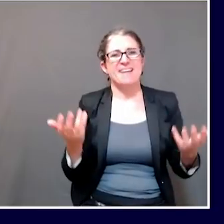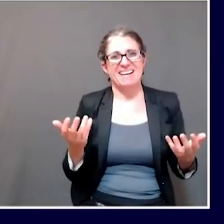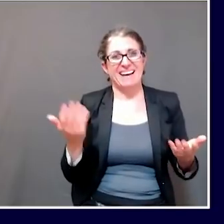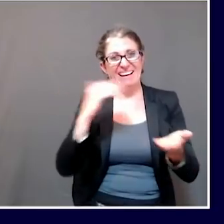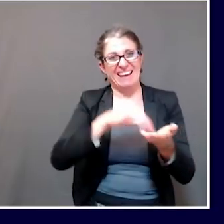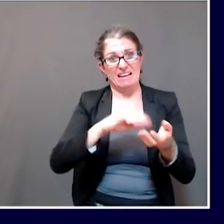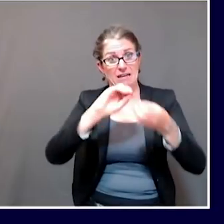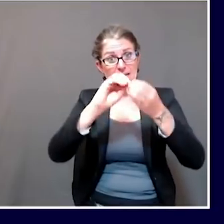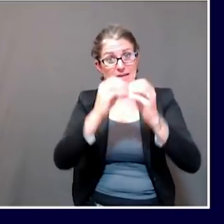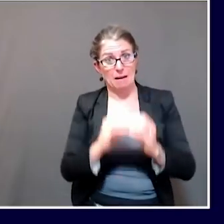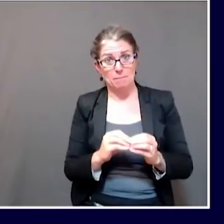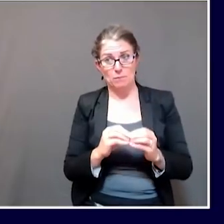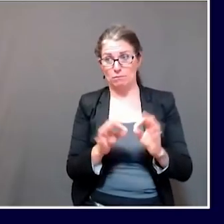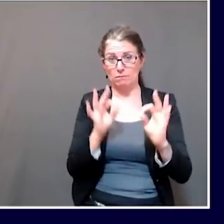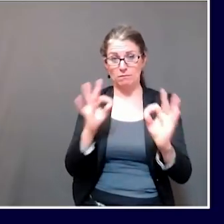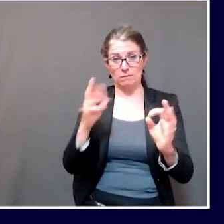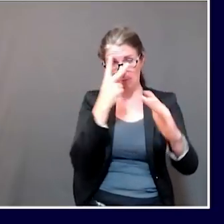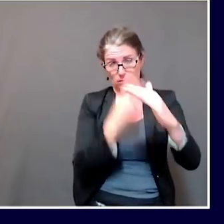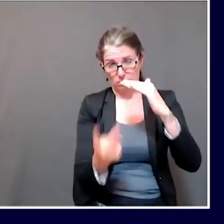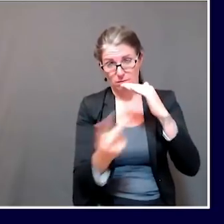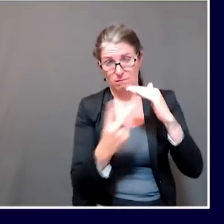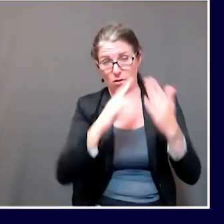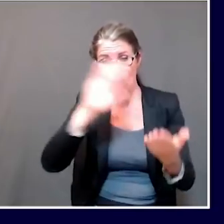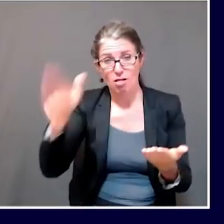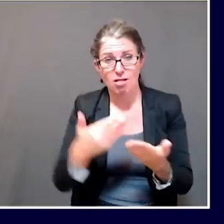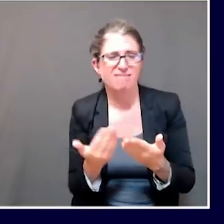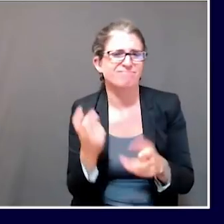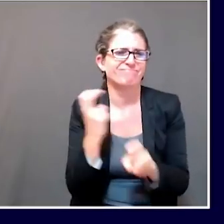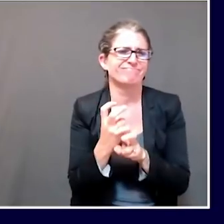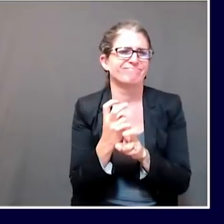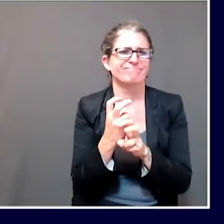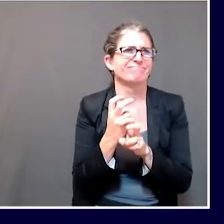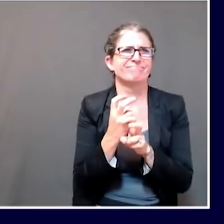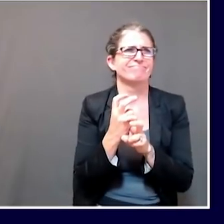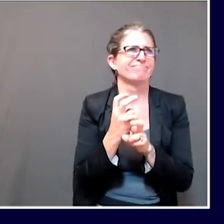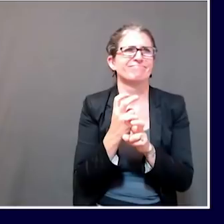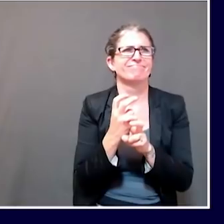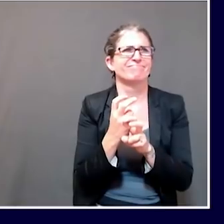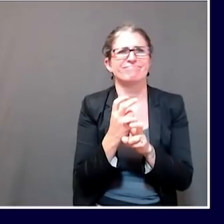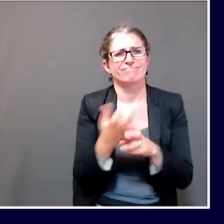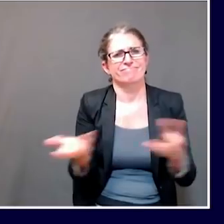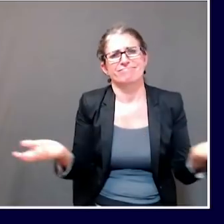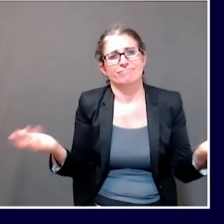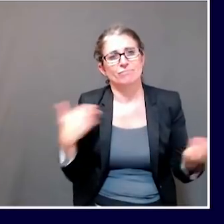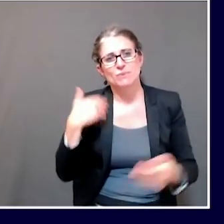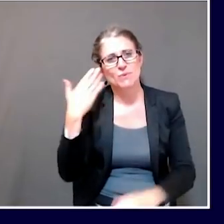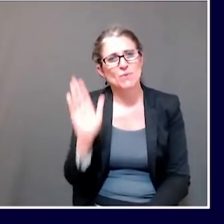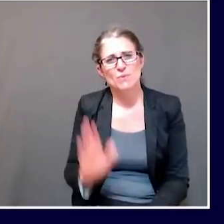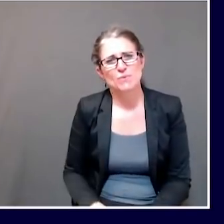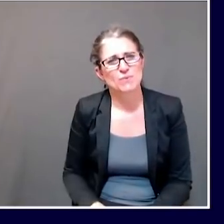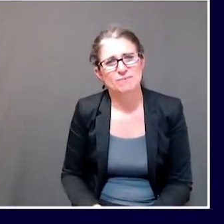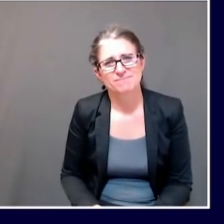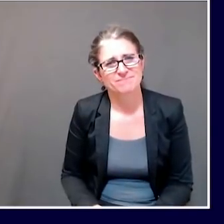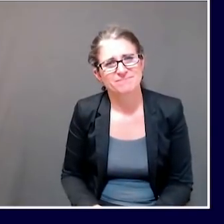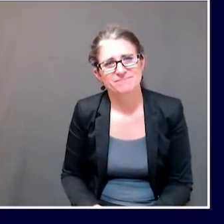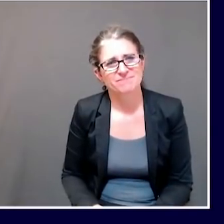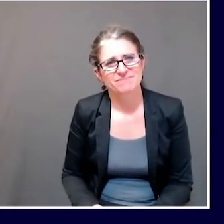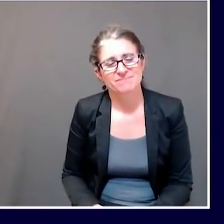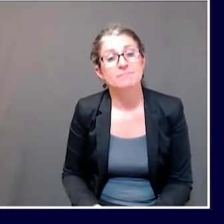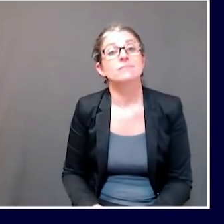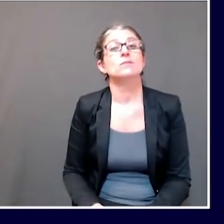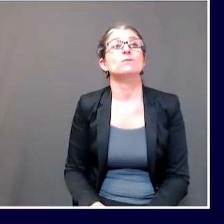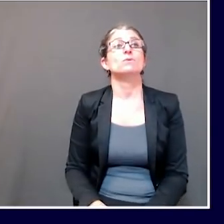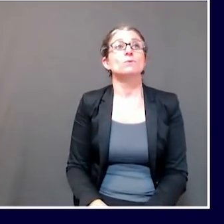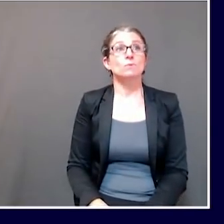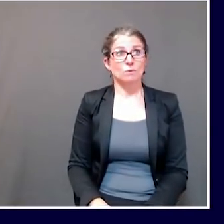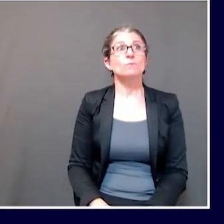take into account these local considerations as we're making the color designations. It's partly a science, but